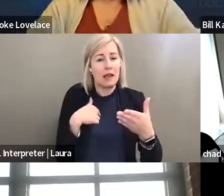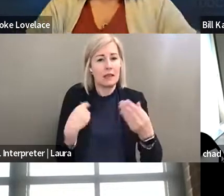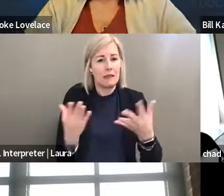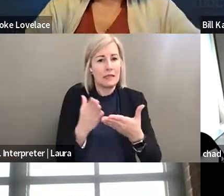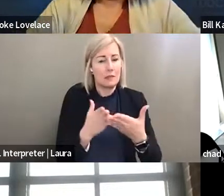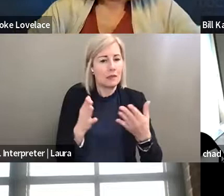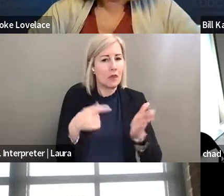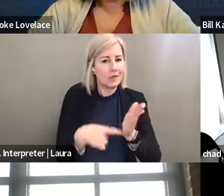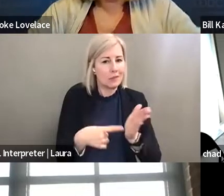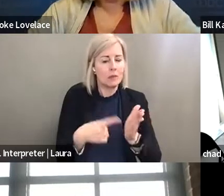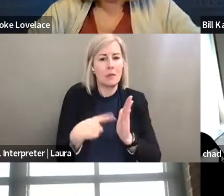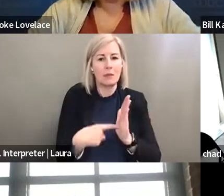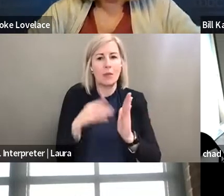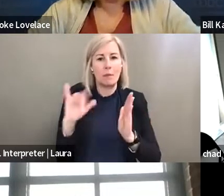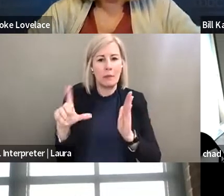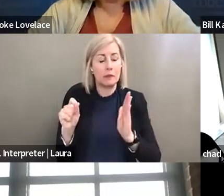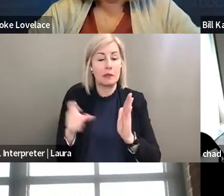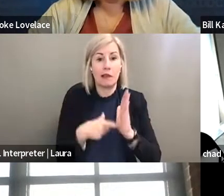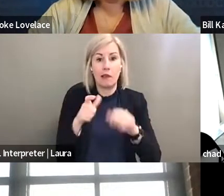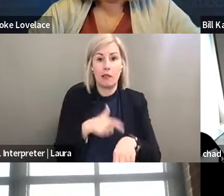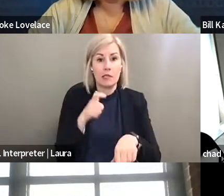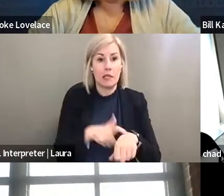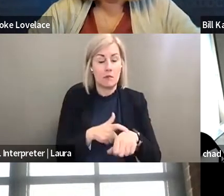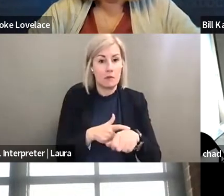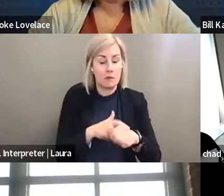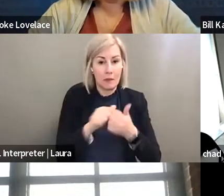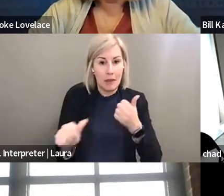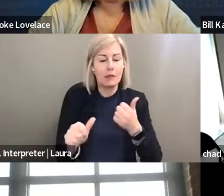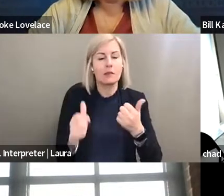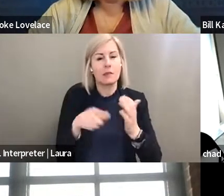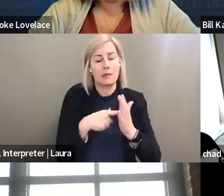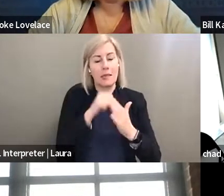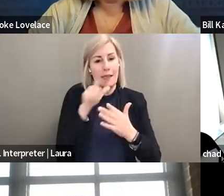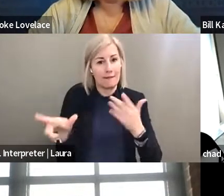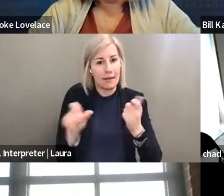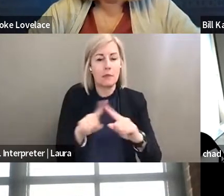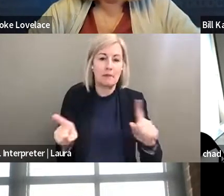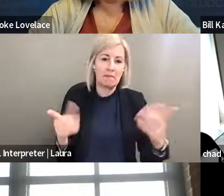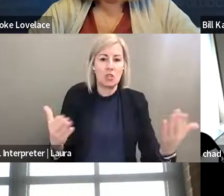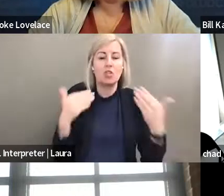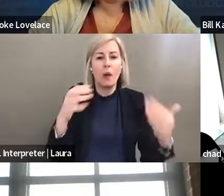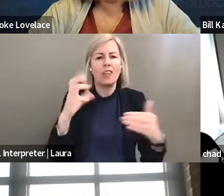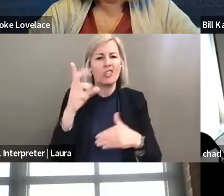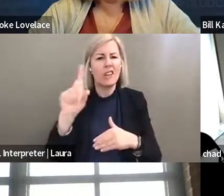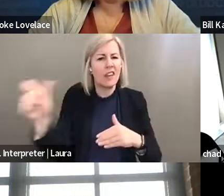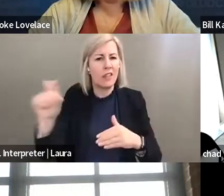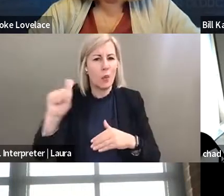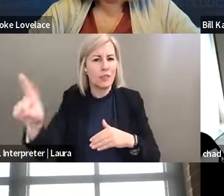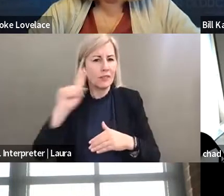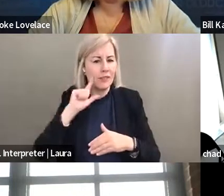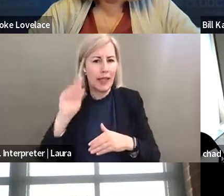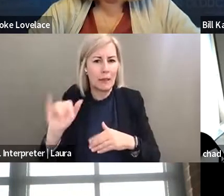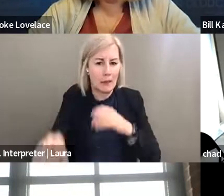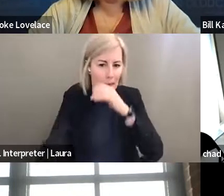of sometimes those bills take a long time to get through, and so sometimes they're not as fast as we'd like them. But go ahead, Chad, if you have another question for Amy and I, and then we